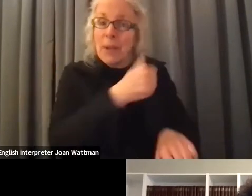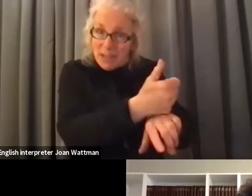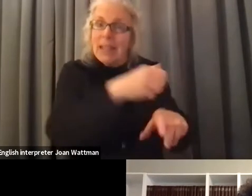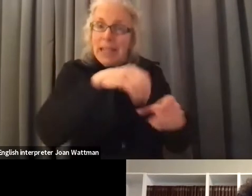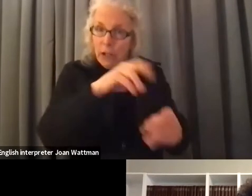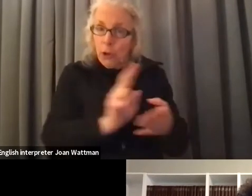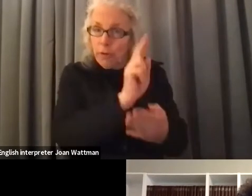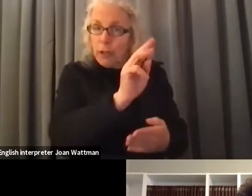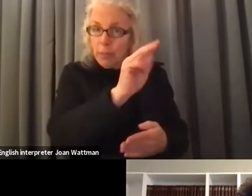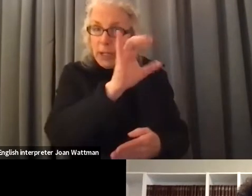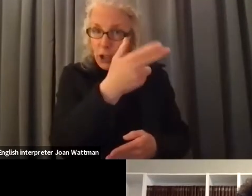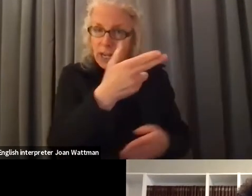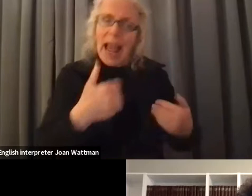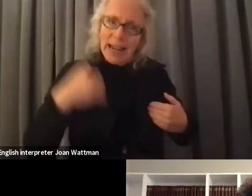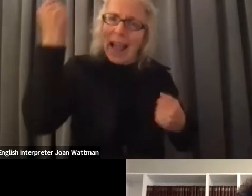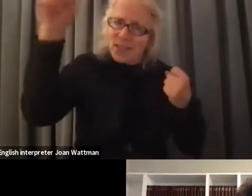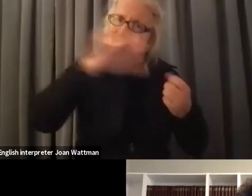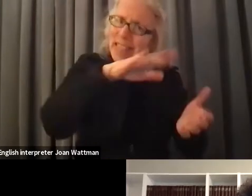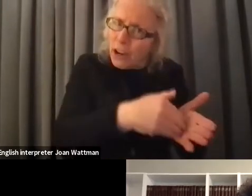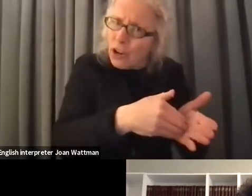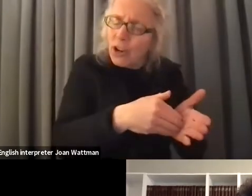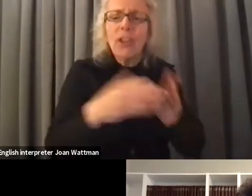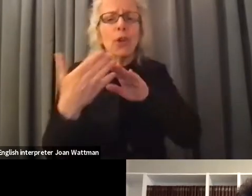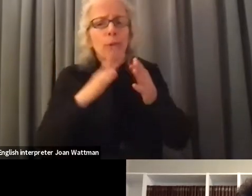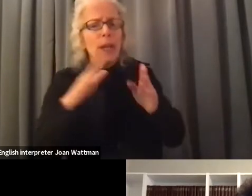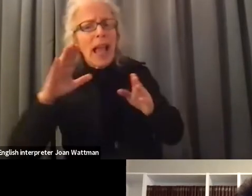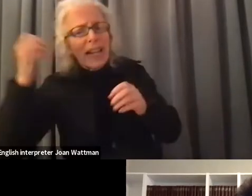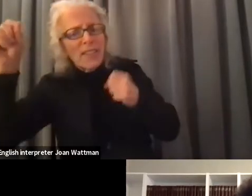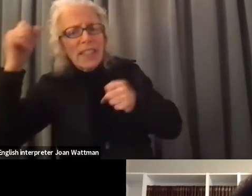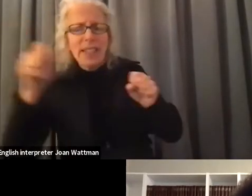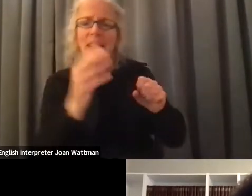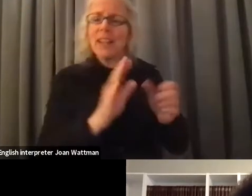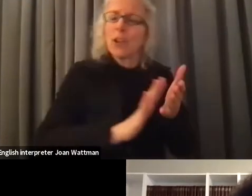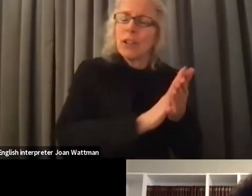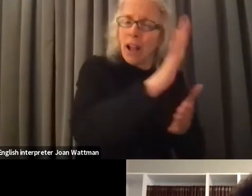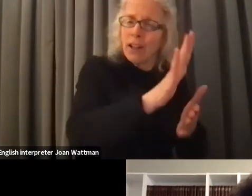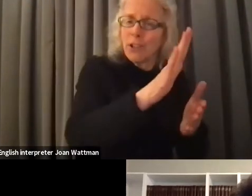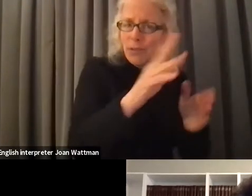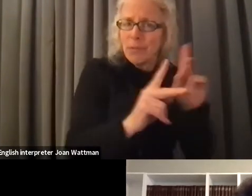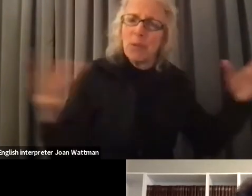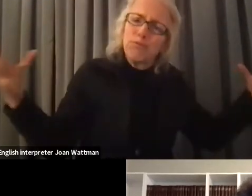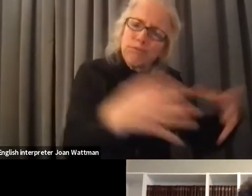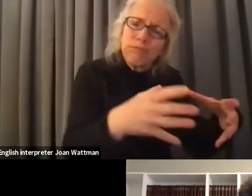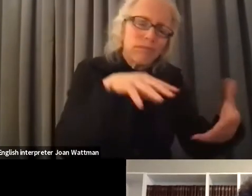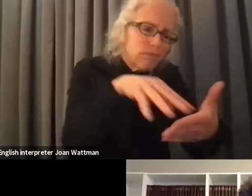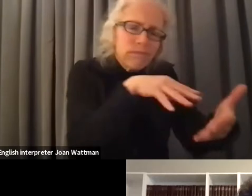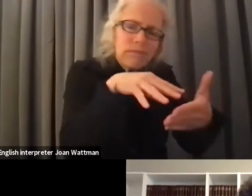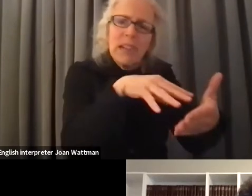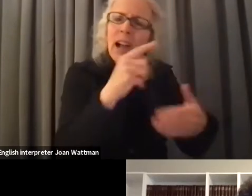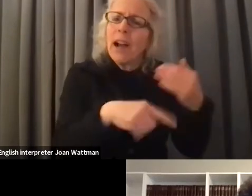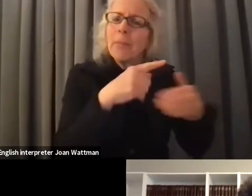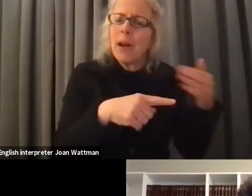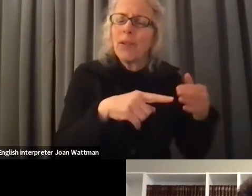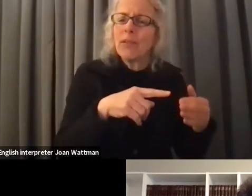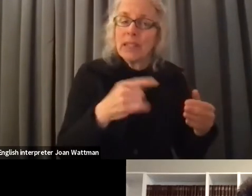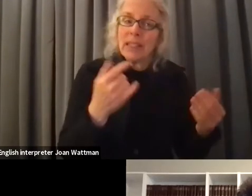center, a place where campus and community activists could read about historical and contemporary progressive social